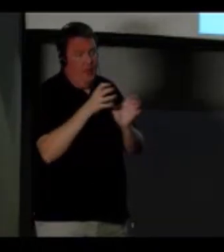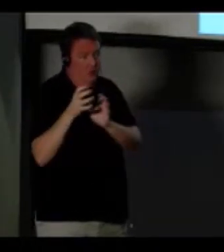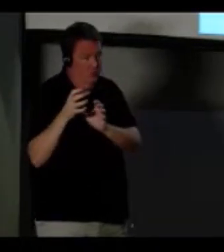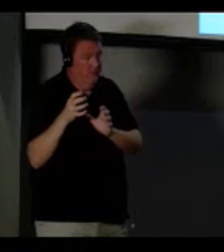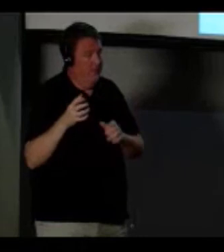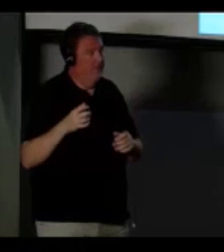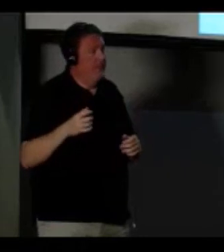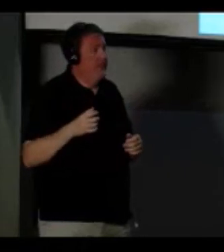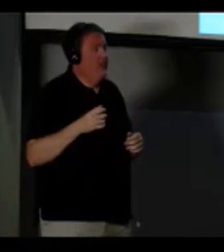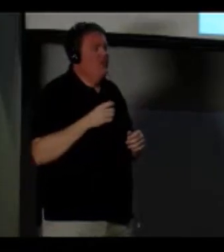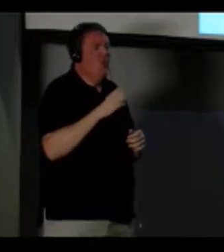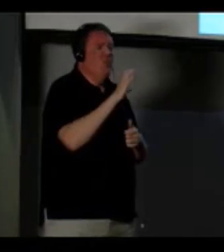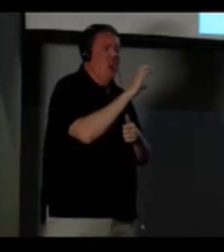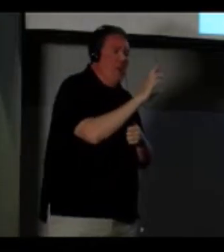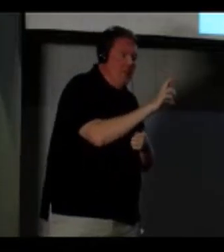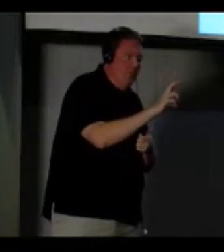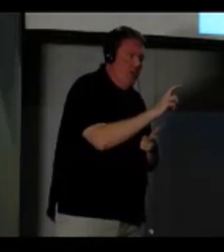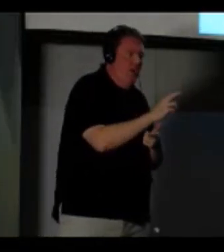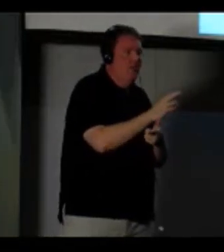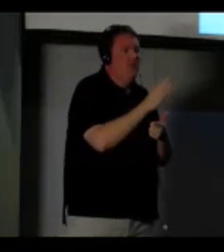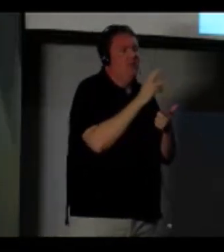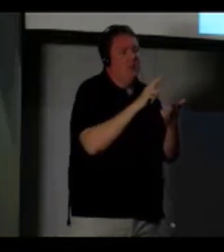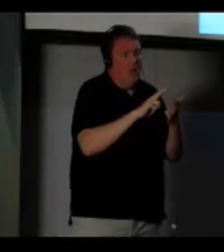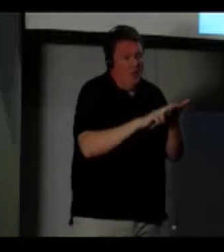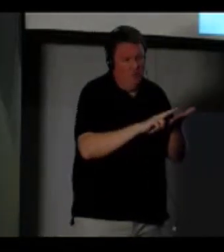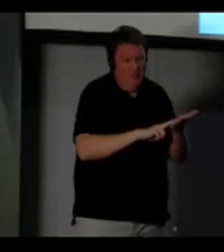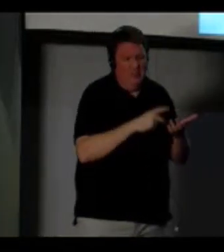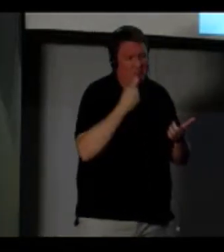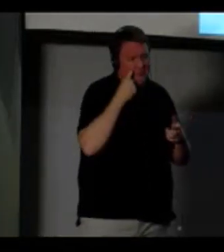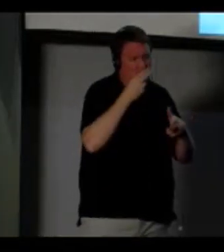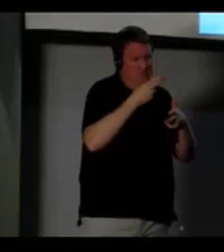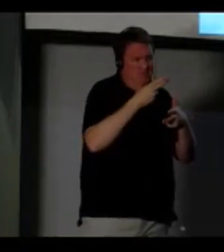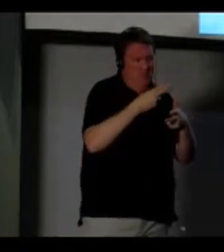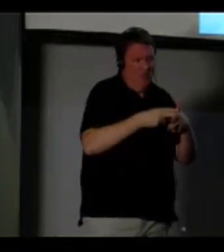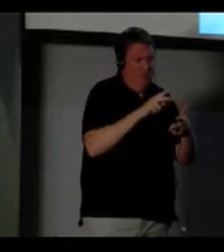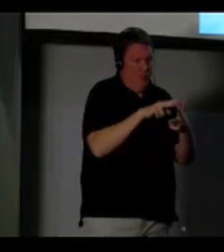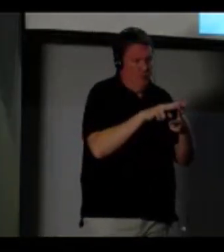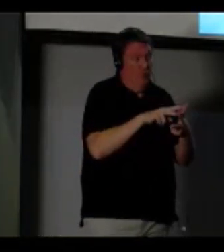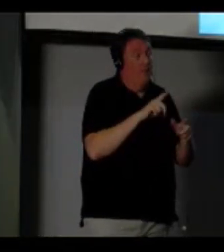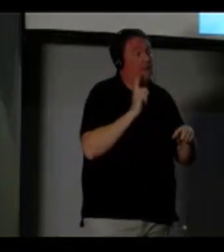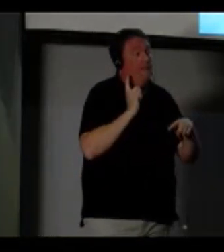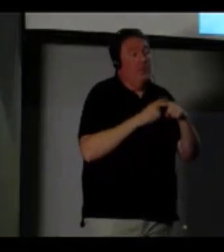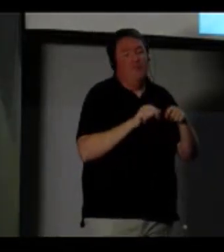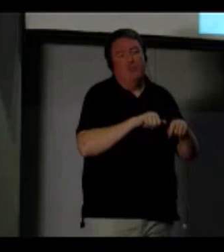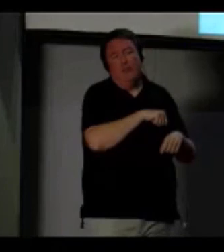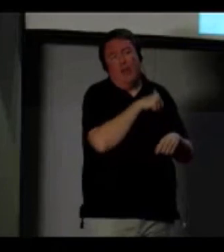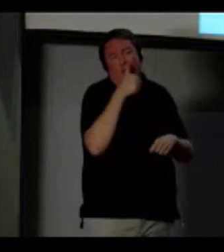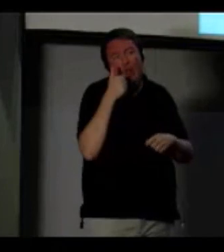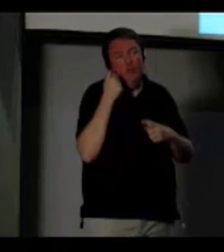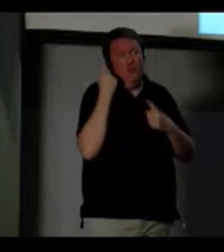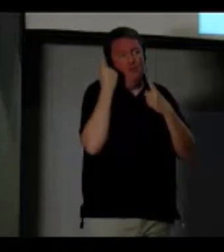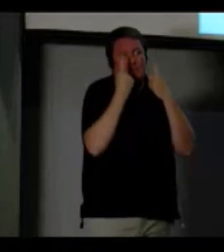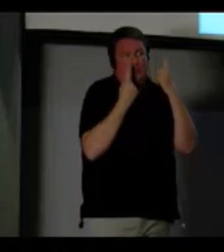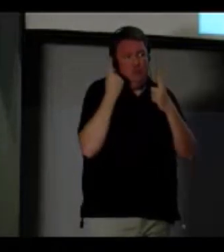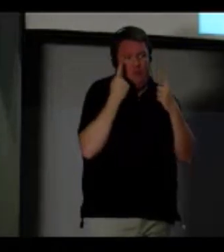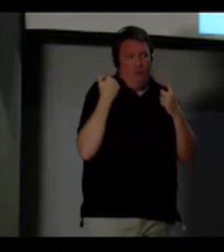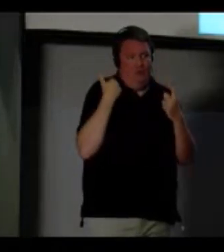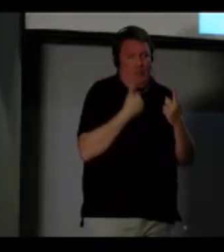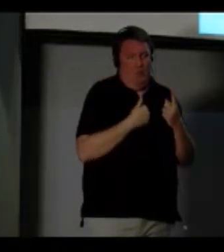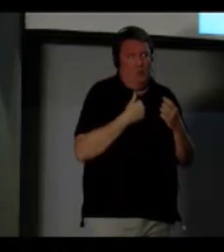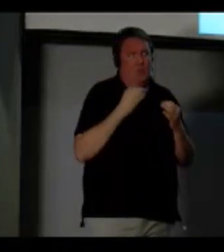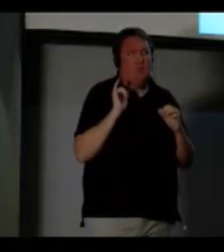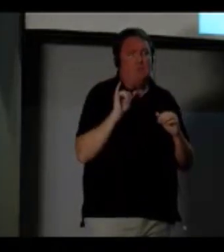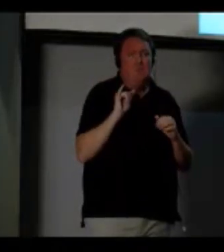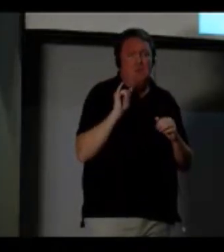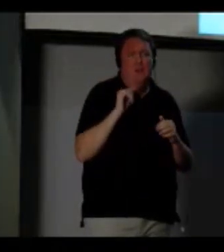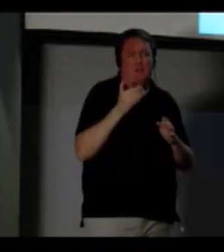in addition to copyright and contract, which I just mentioned, a range of considerations that we think about before